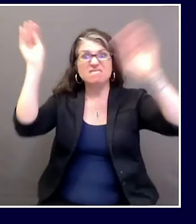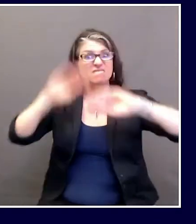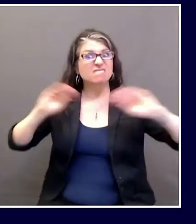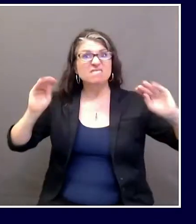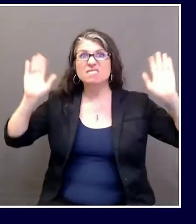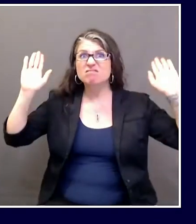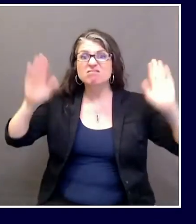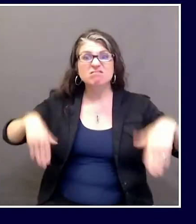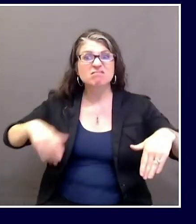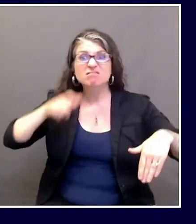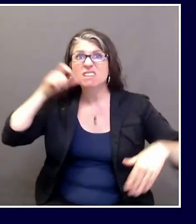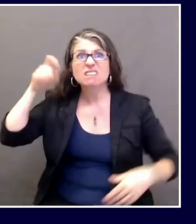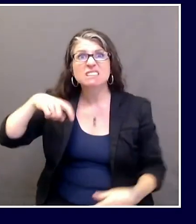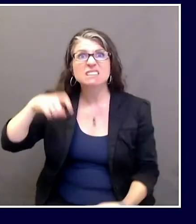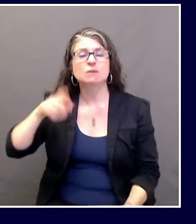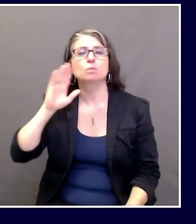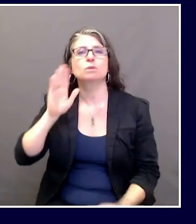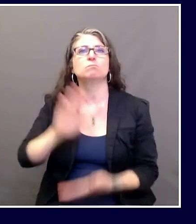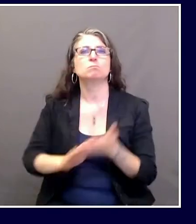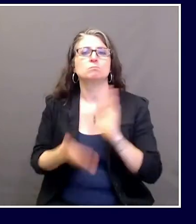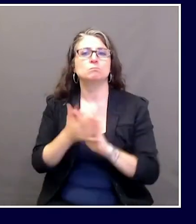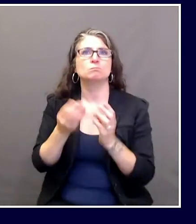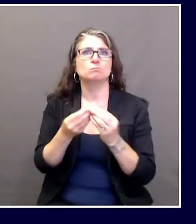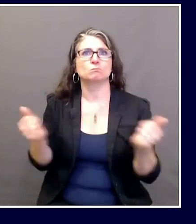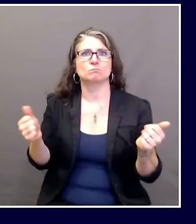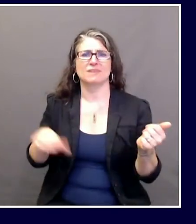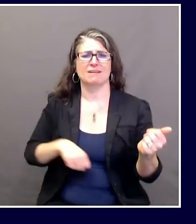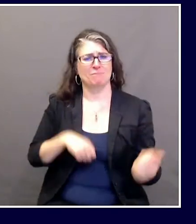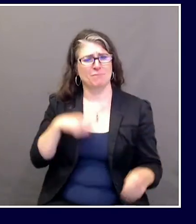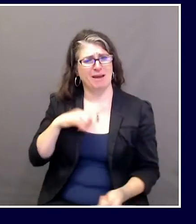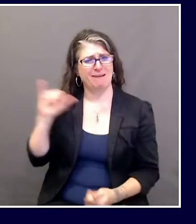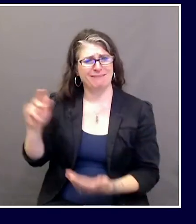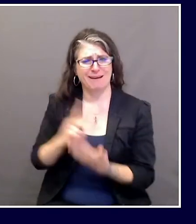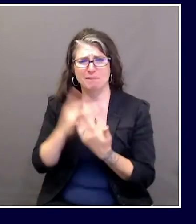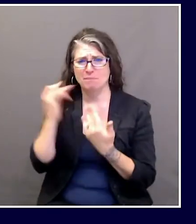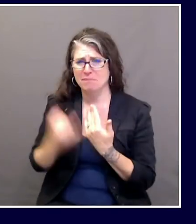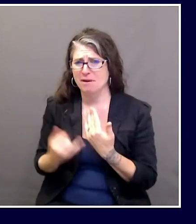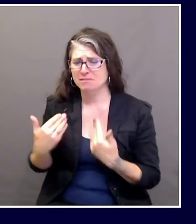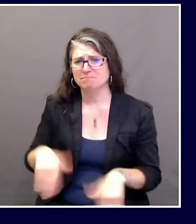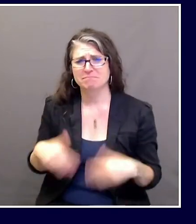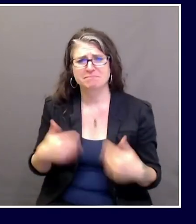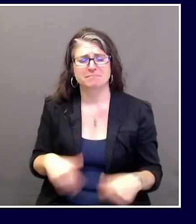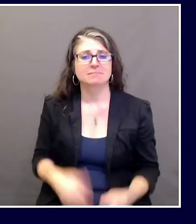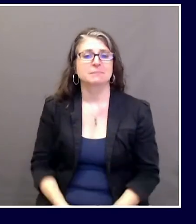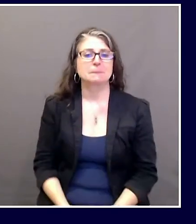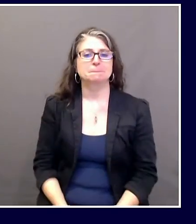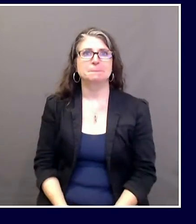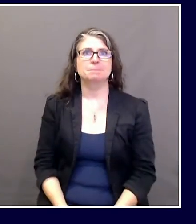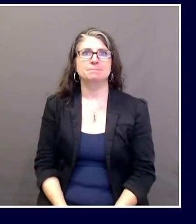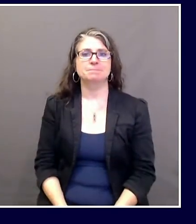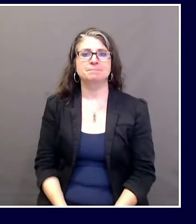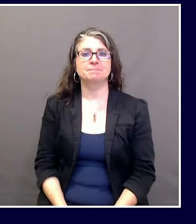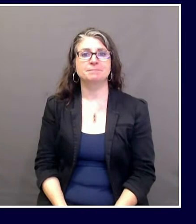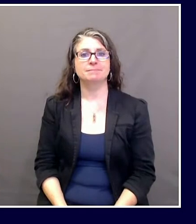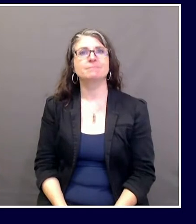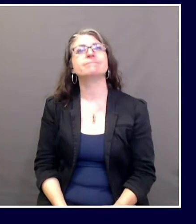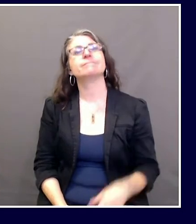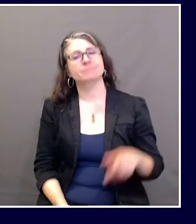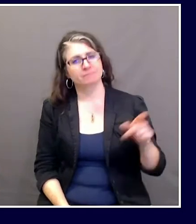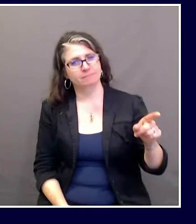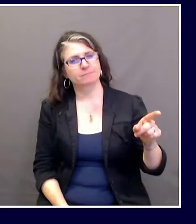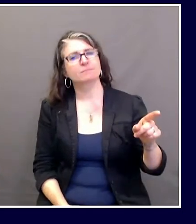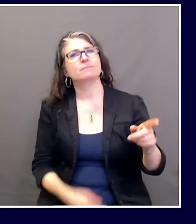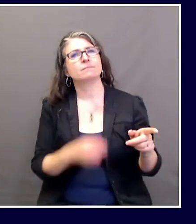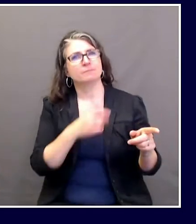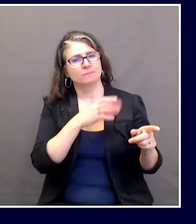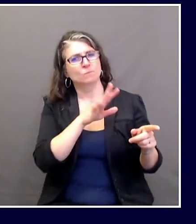And my last question, for any of these mobile vaccination units or small scale clinics or just